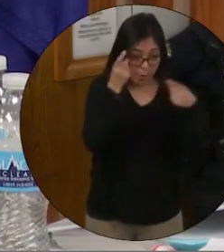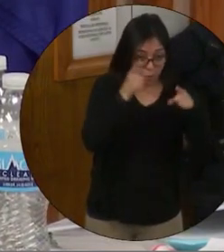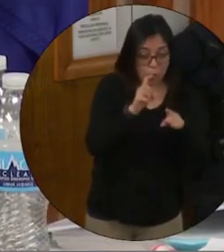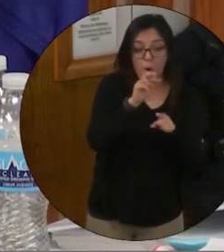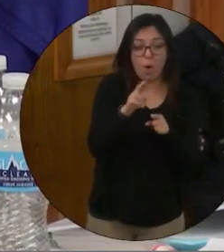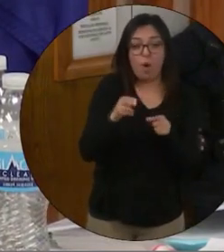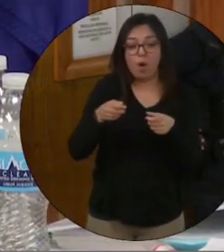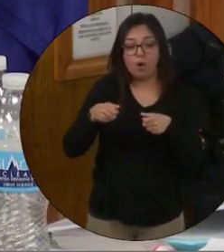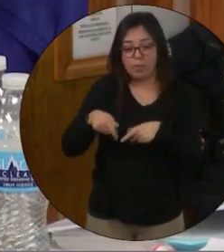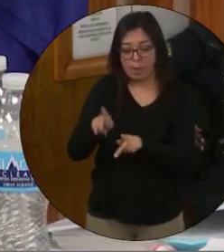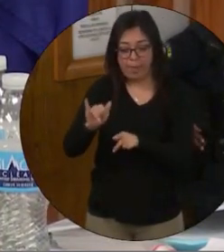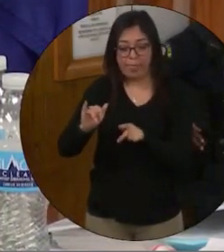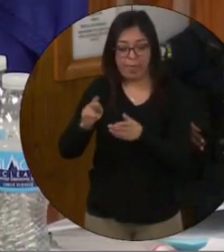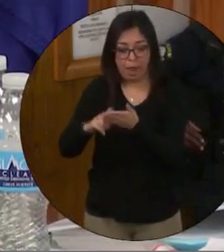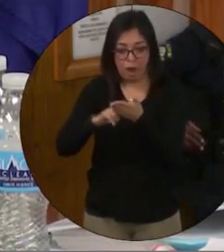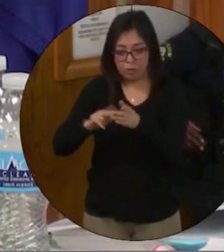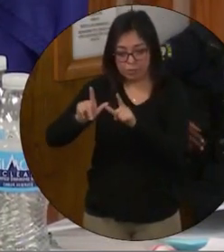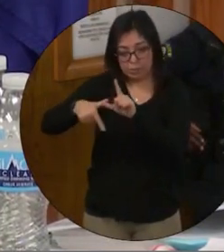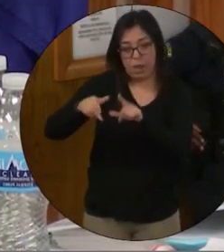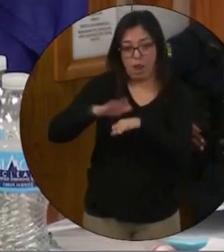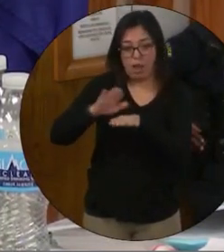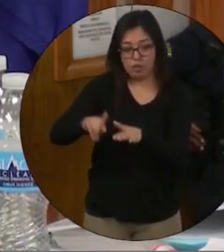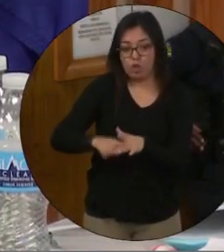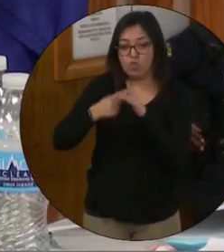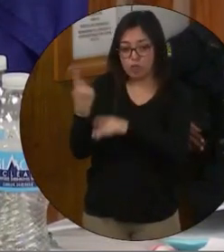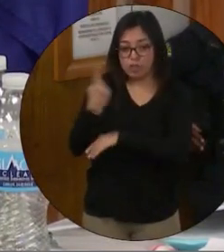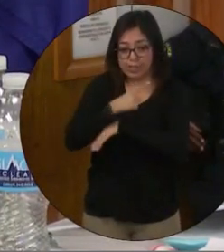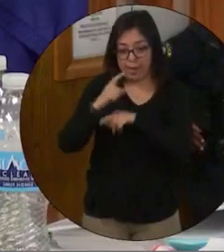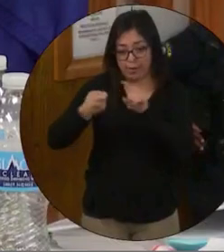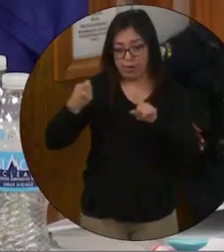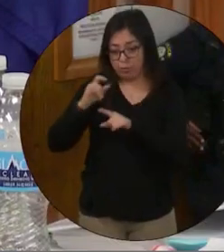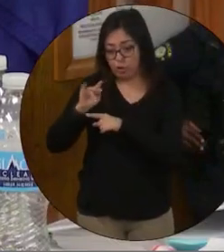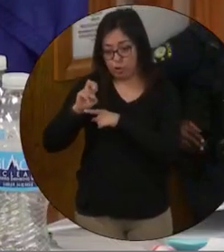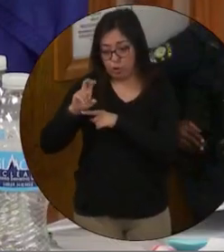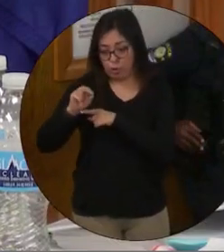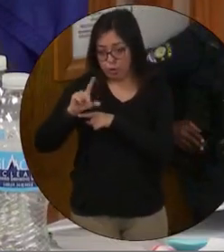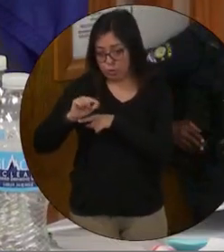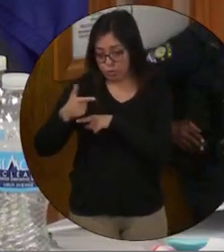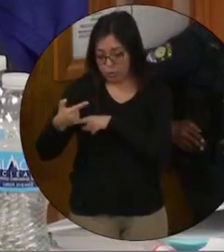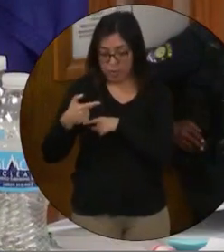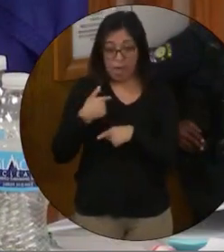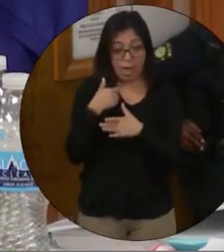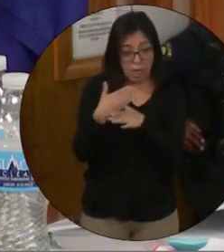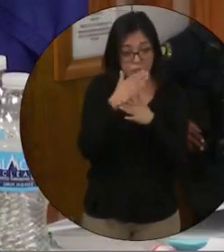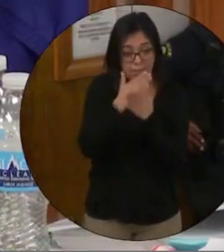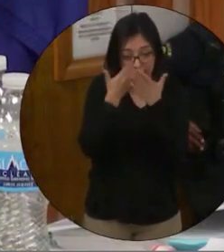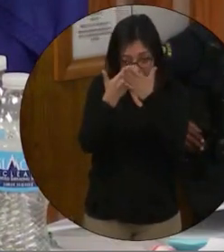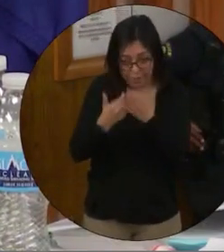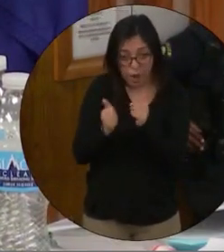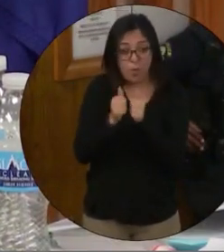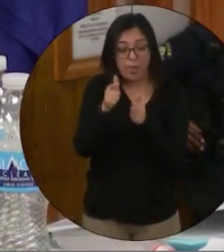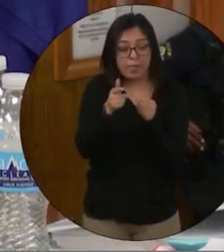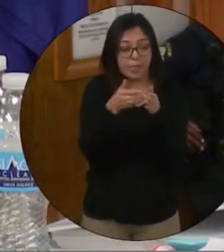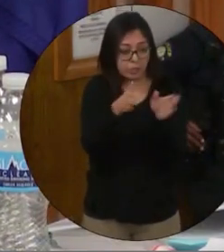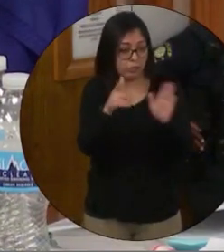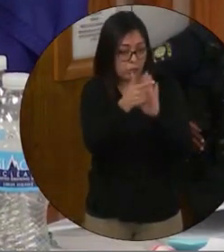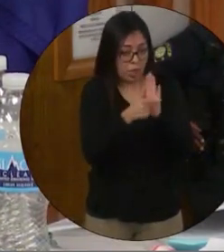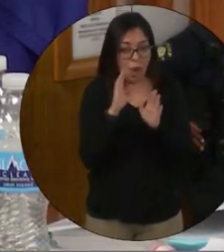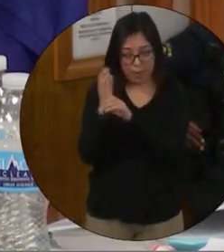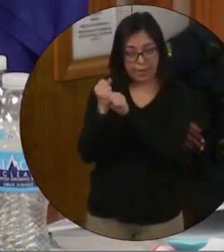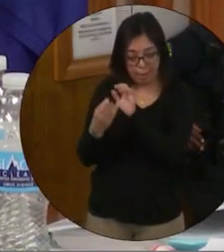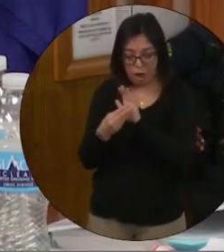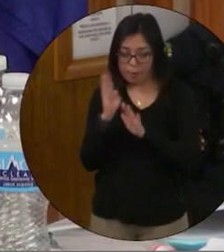the contract to expire on its original termination date of June 30th, 2021. I shared some facts with the Attorney General. Again, I'm going to get a copy